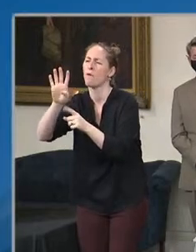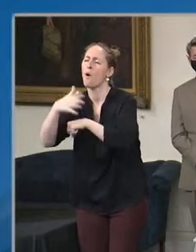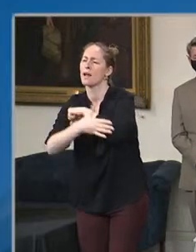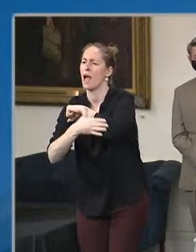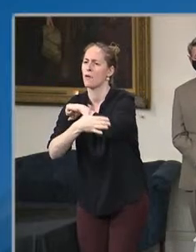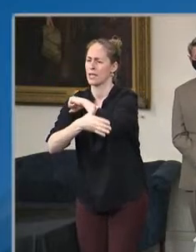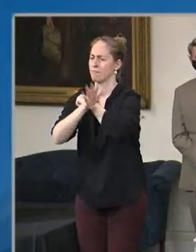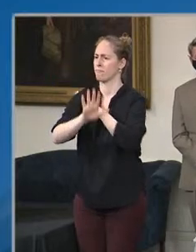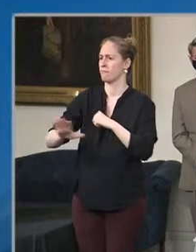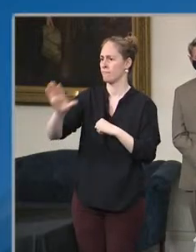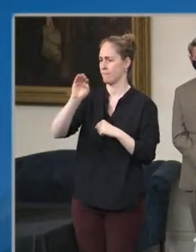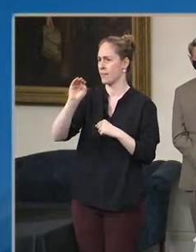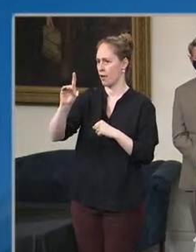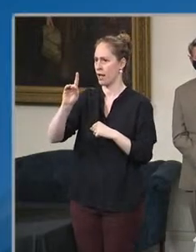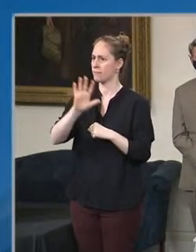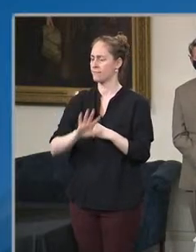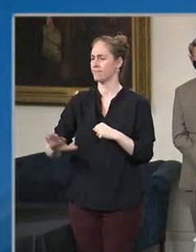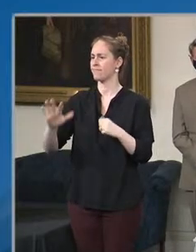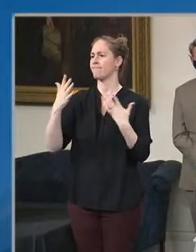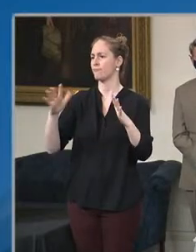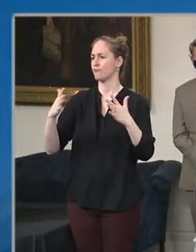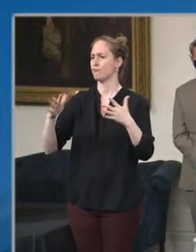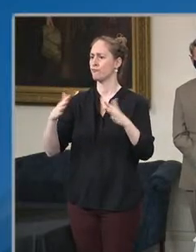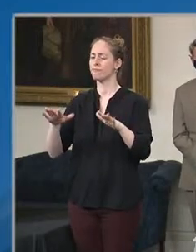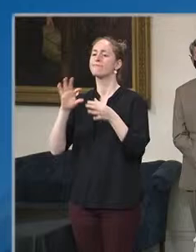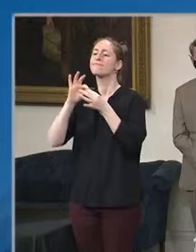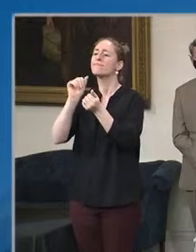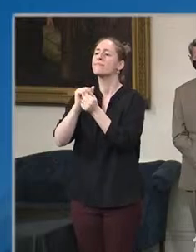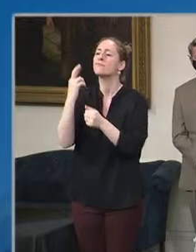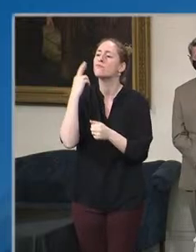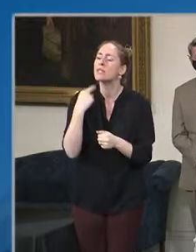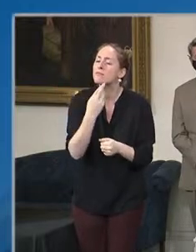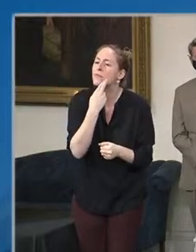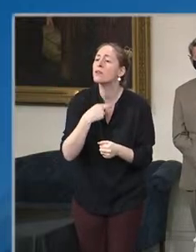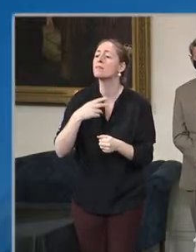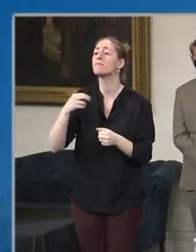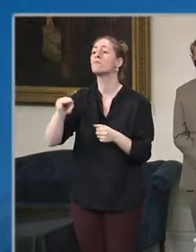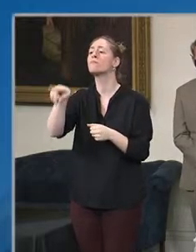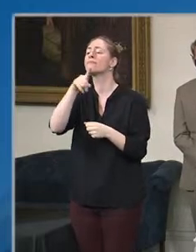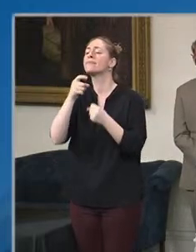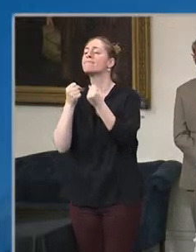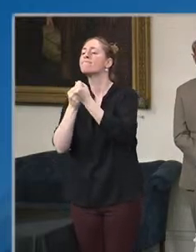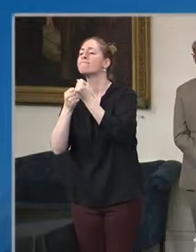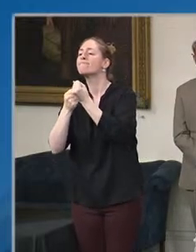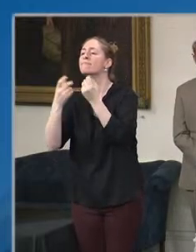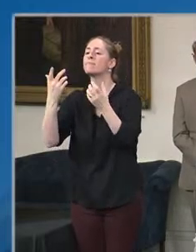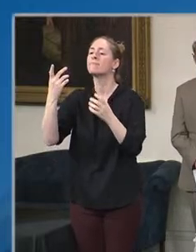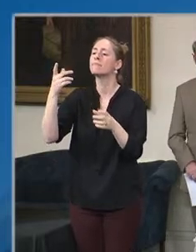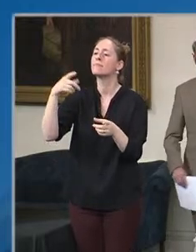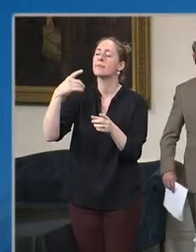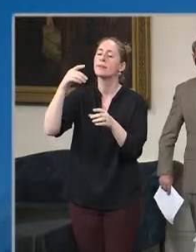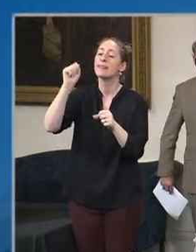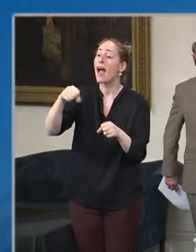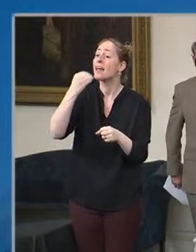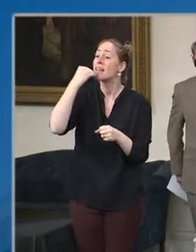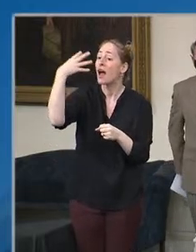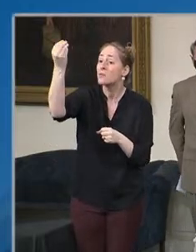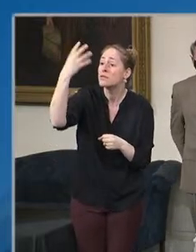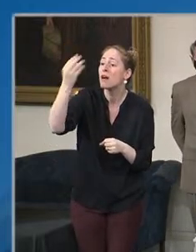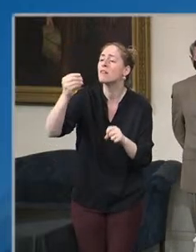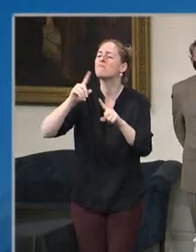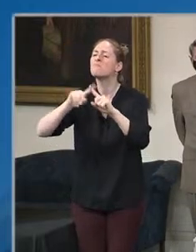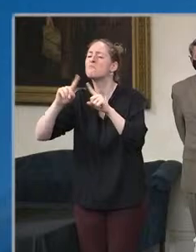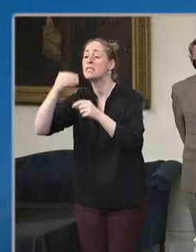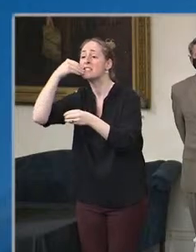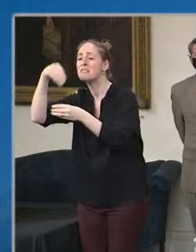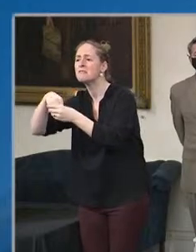Fund to support both indoor and outdoor dining. More than $40 million has been directed through the